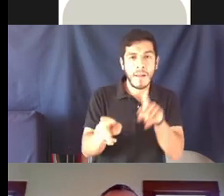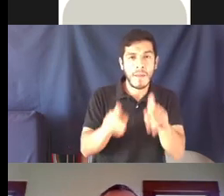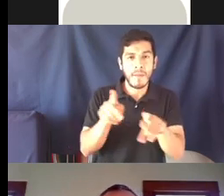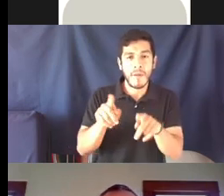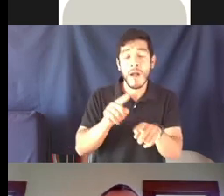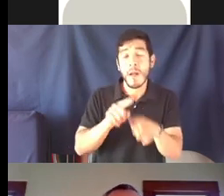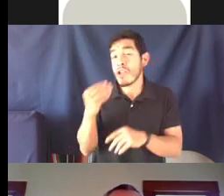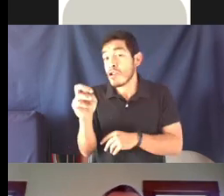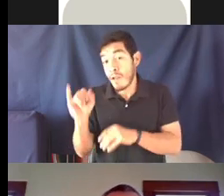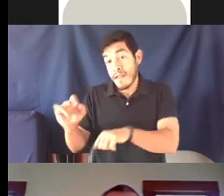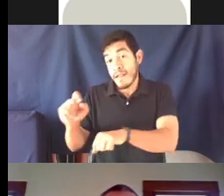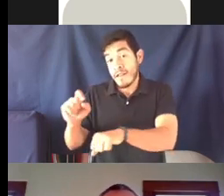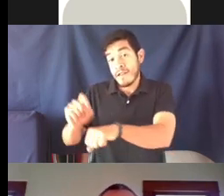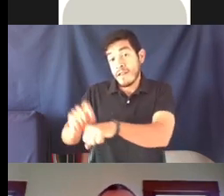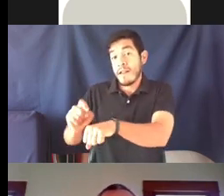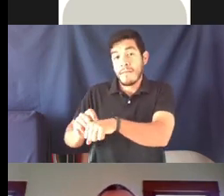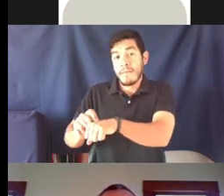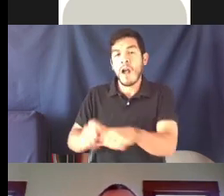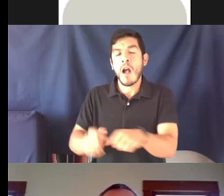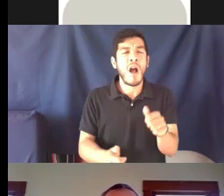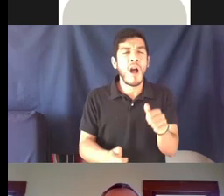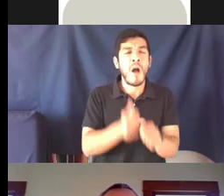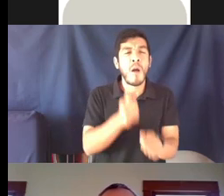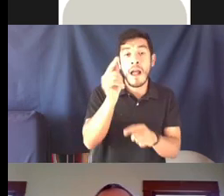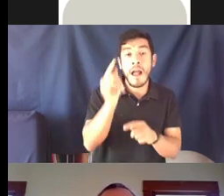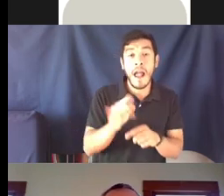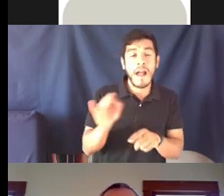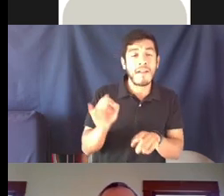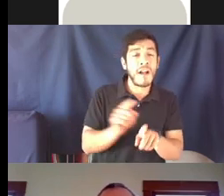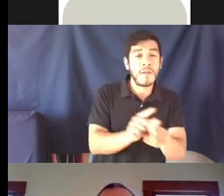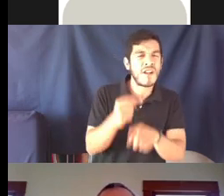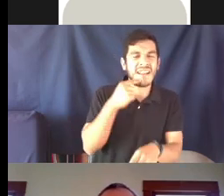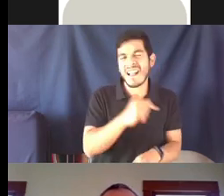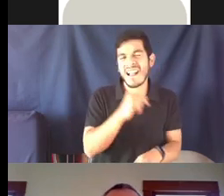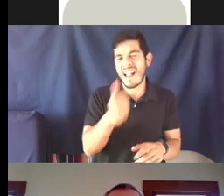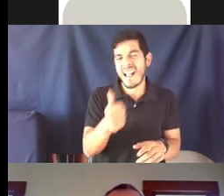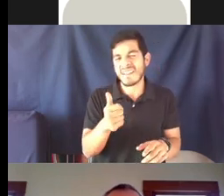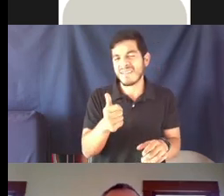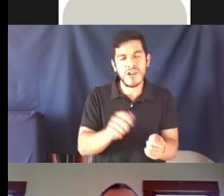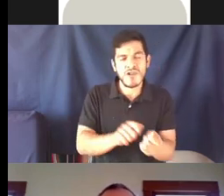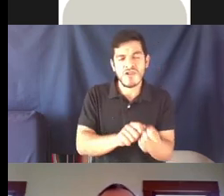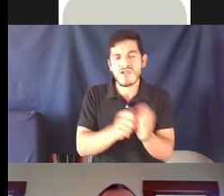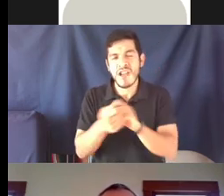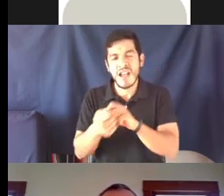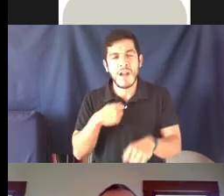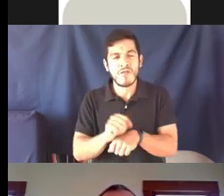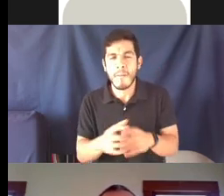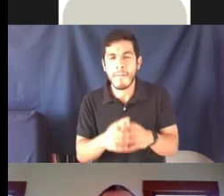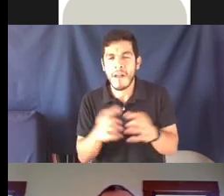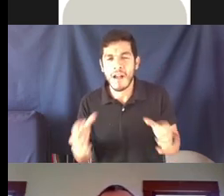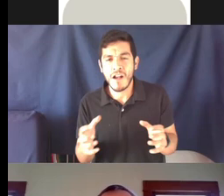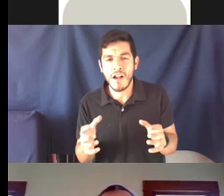almost half of mentors said, oh, this really isn't having much of an impact, or it's, a mixed bag. Some of it's harder, some of it's